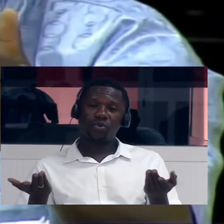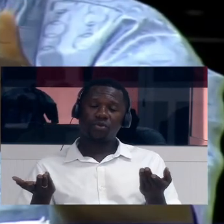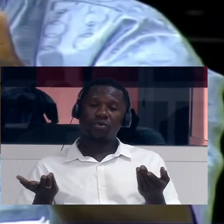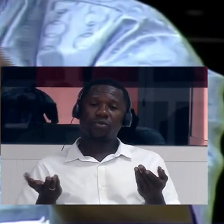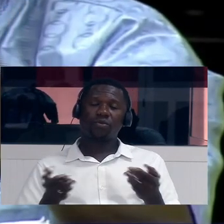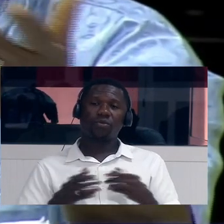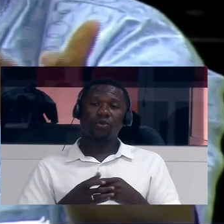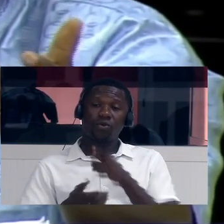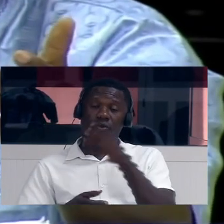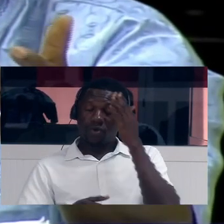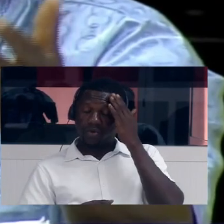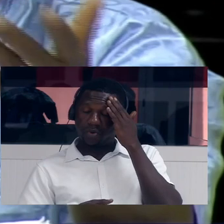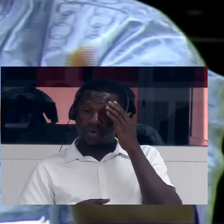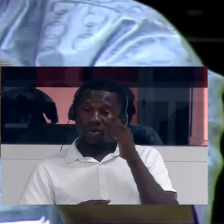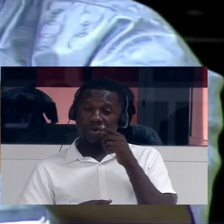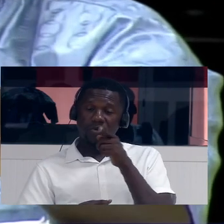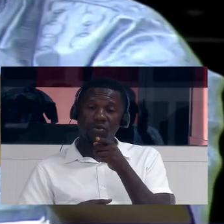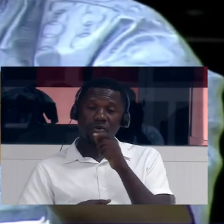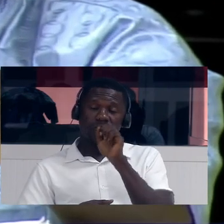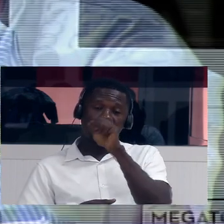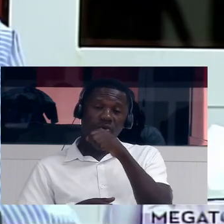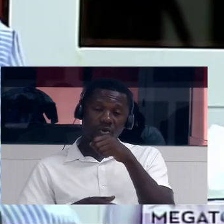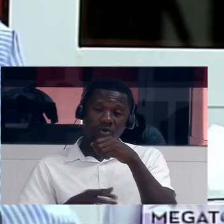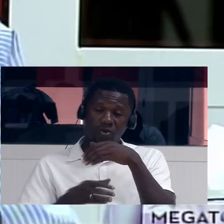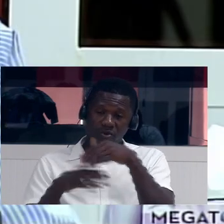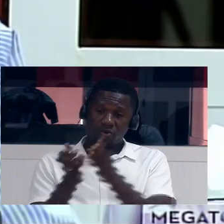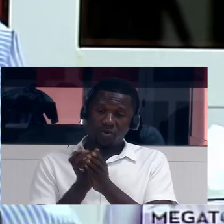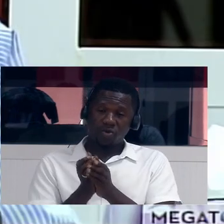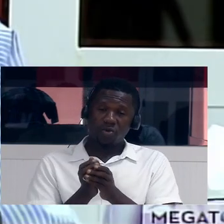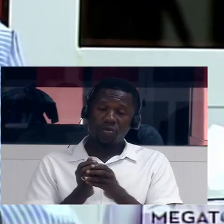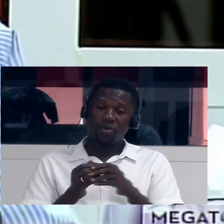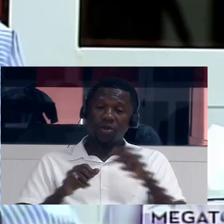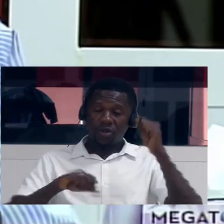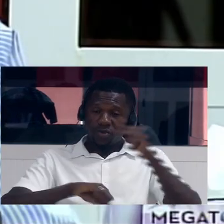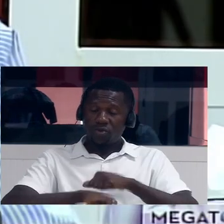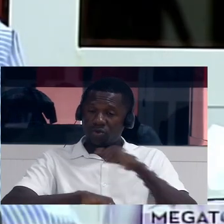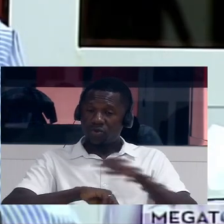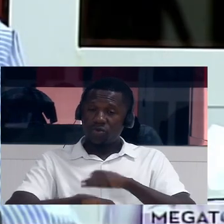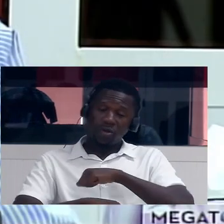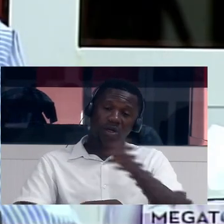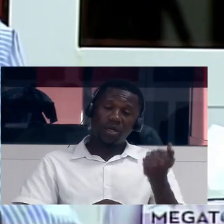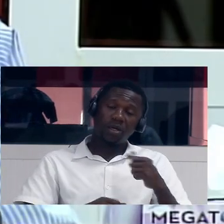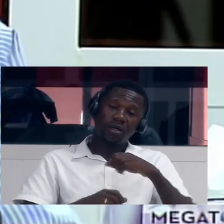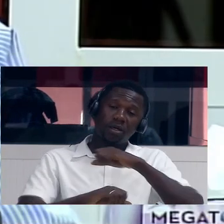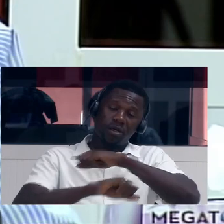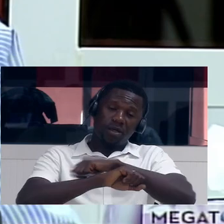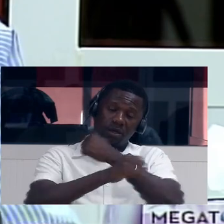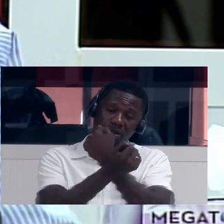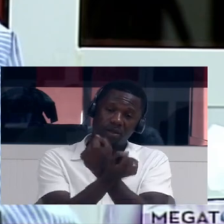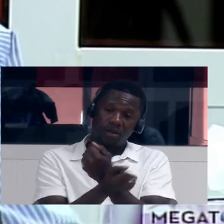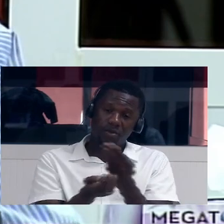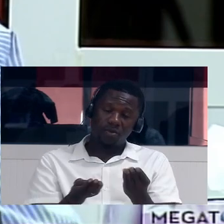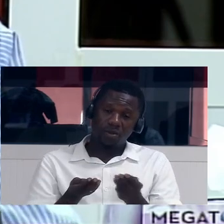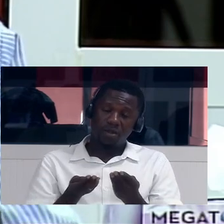arrested and tortured students? I was told so. Did you investigate who participated in that? Well, names have